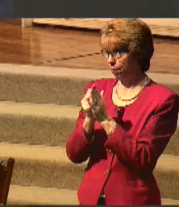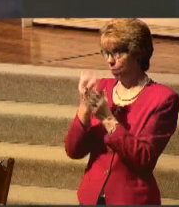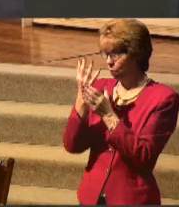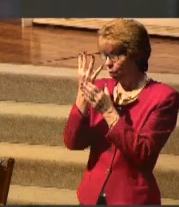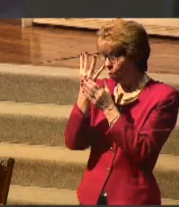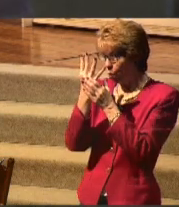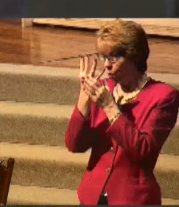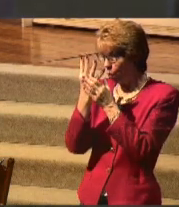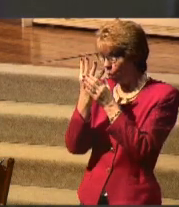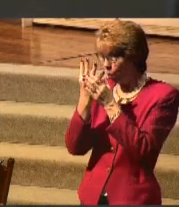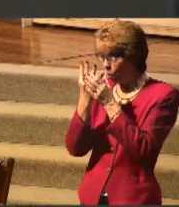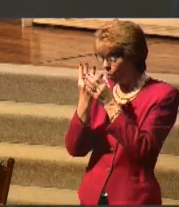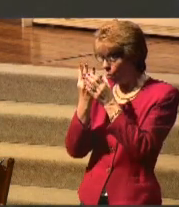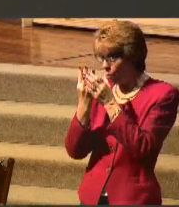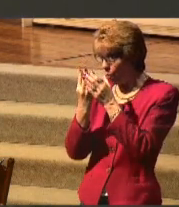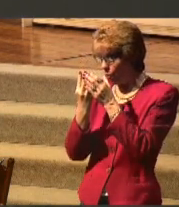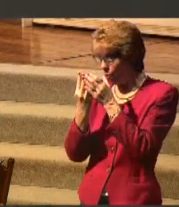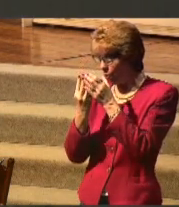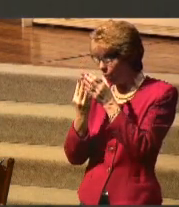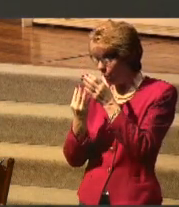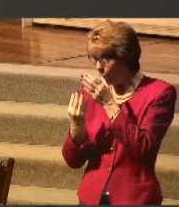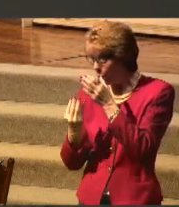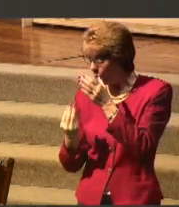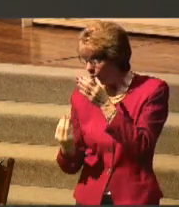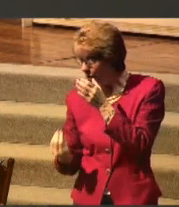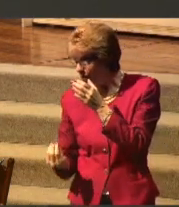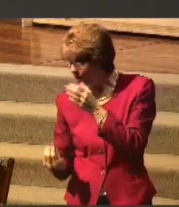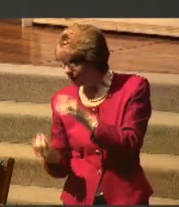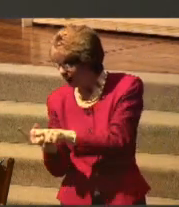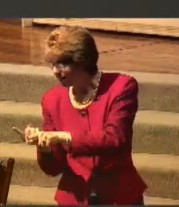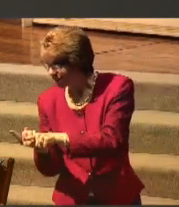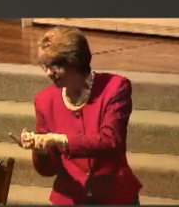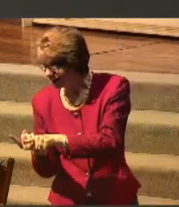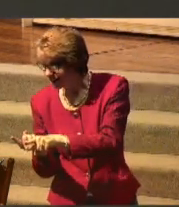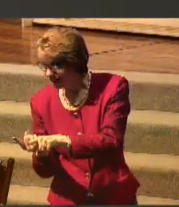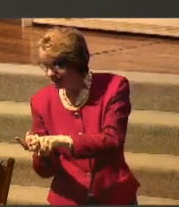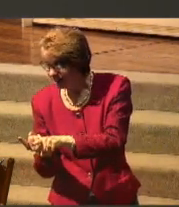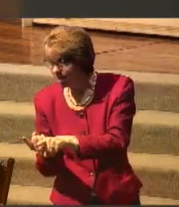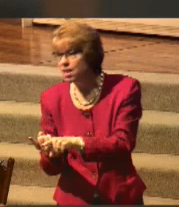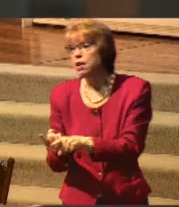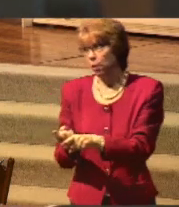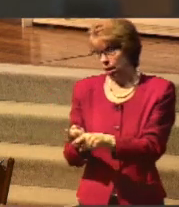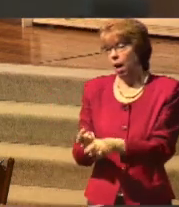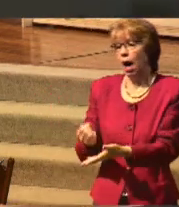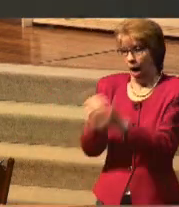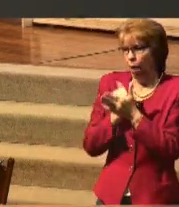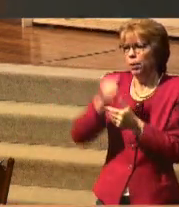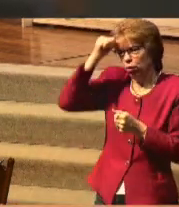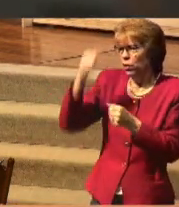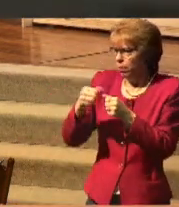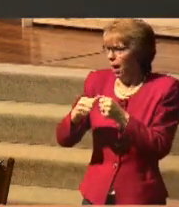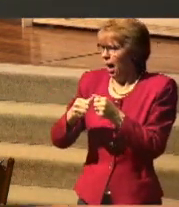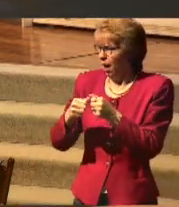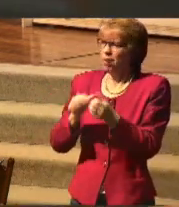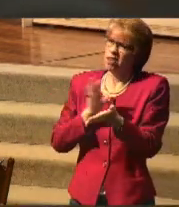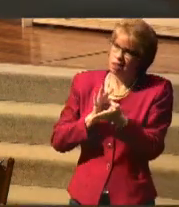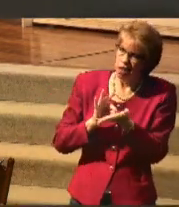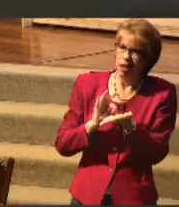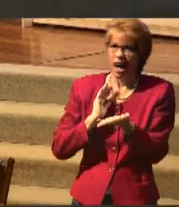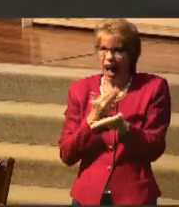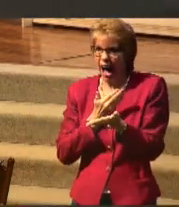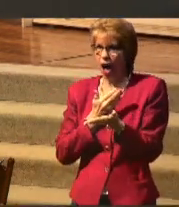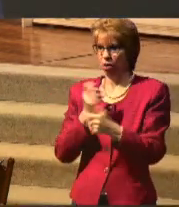Cherish time and live. Psalm 90, verse 12 says, so teach us to number our days that we may apply our